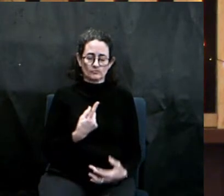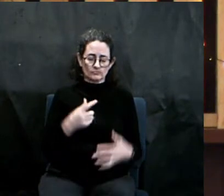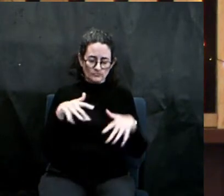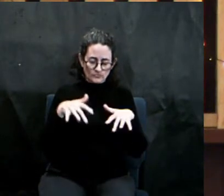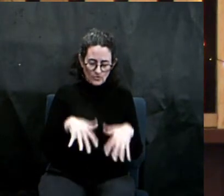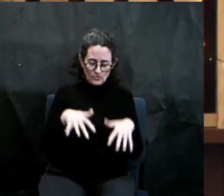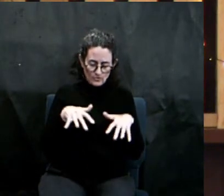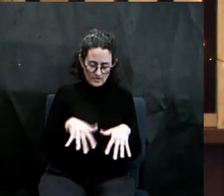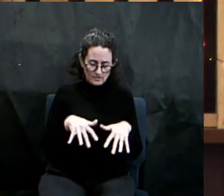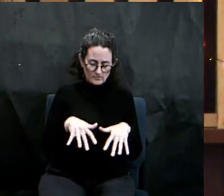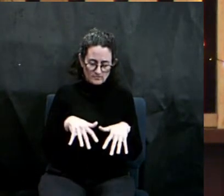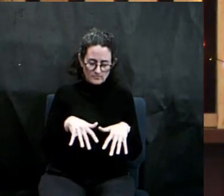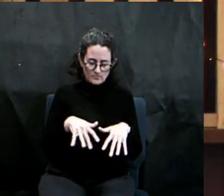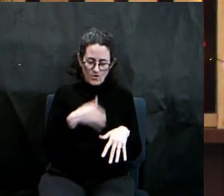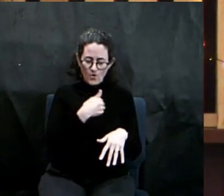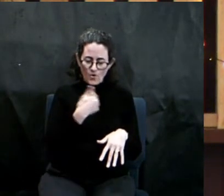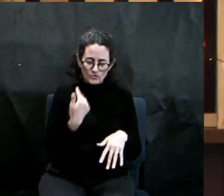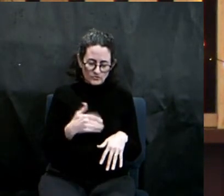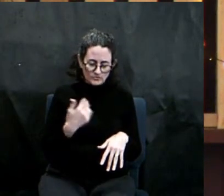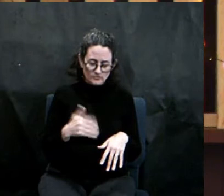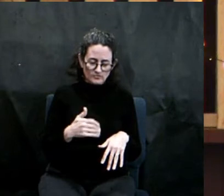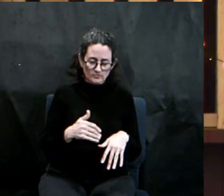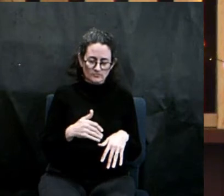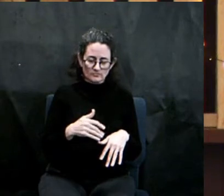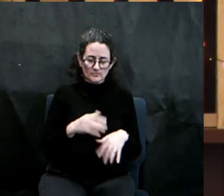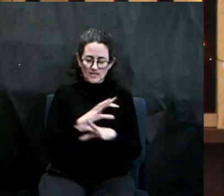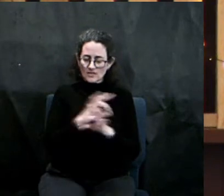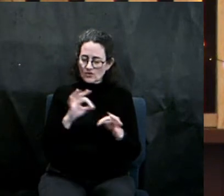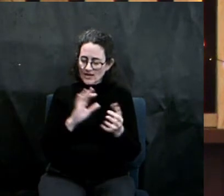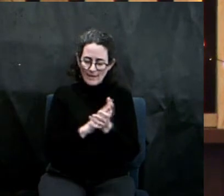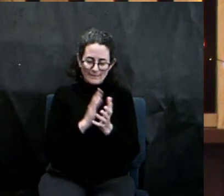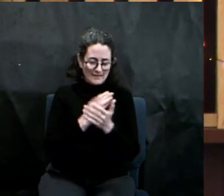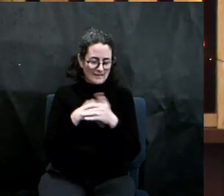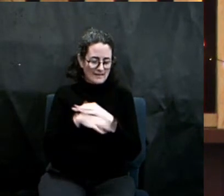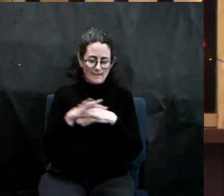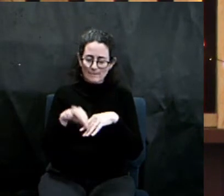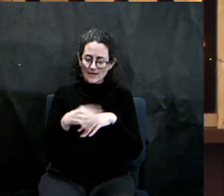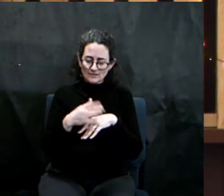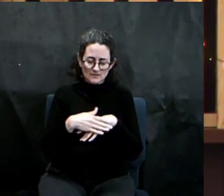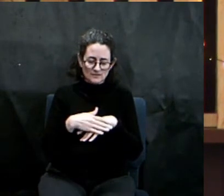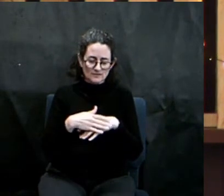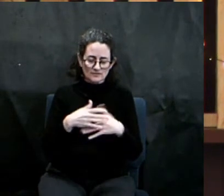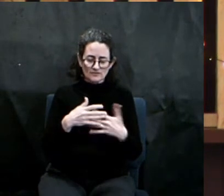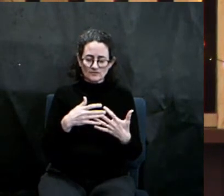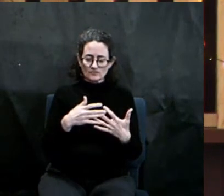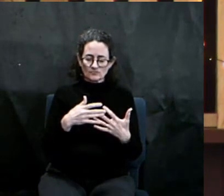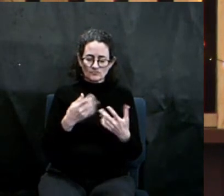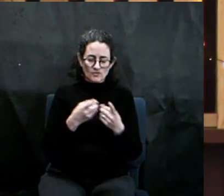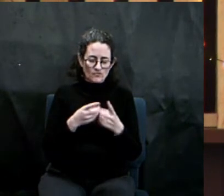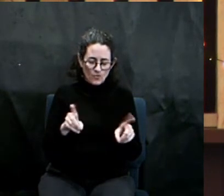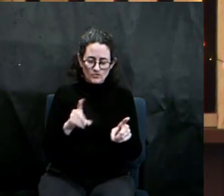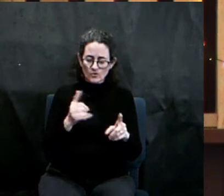lonely. Perhaps some who are struggling with unhappiness in marriage or singleness, or those suffering from divorce or